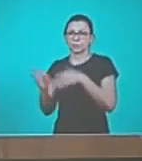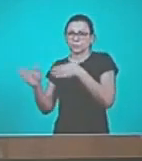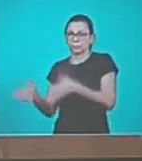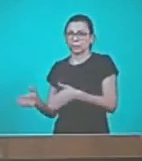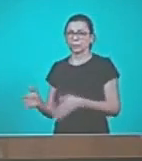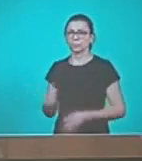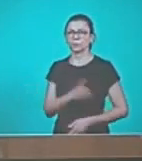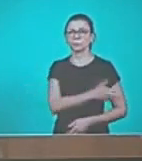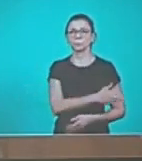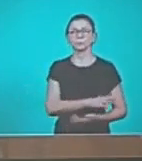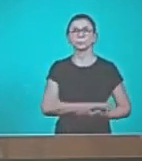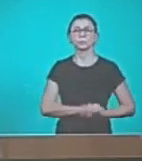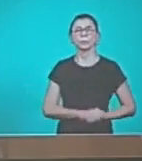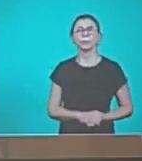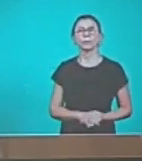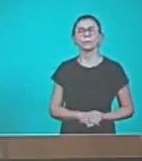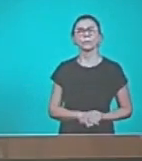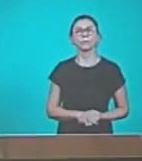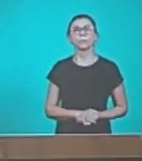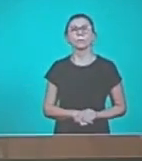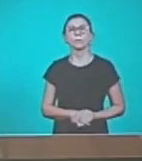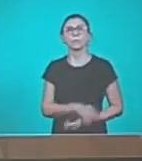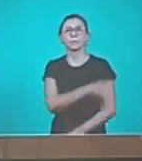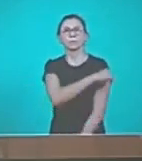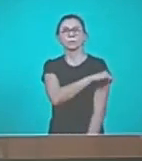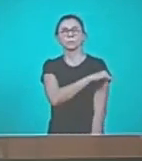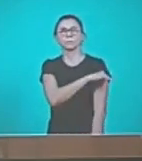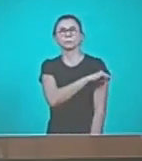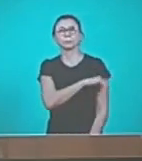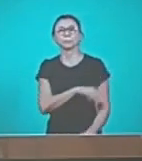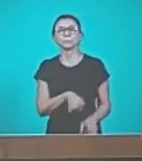We have Under the Cruz from Macaé.